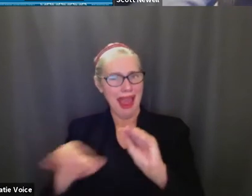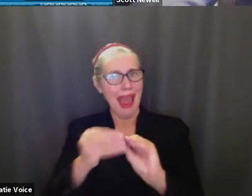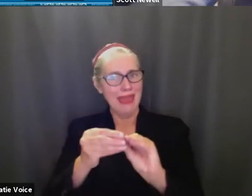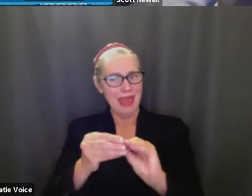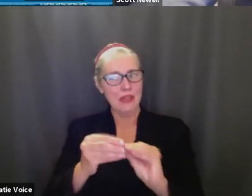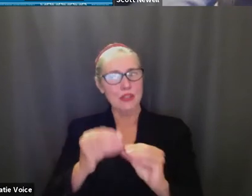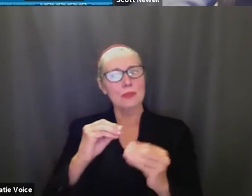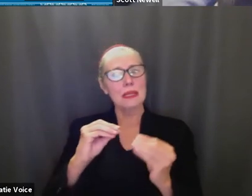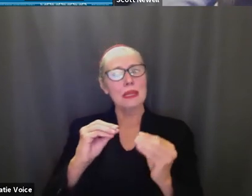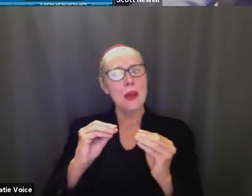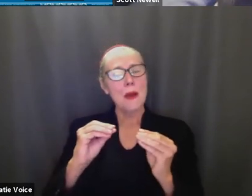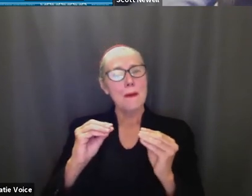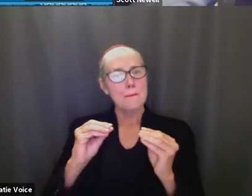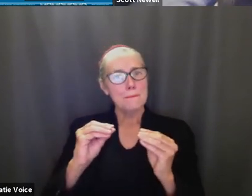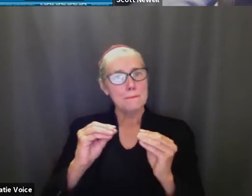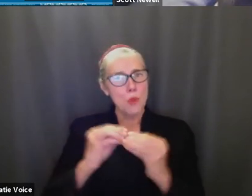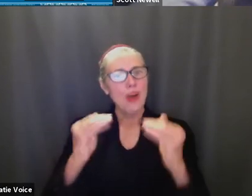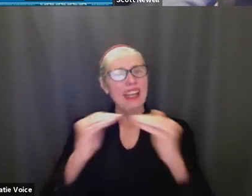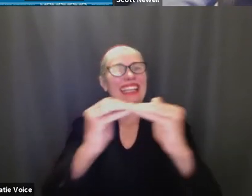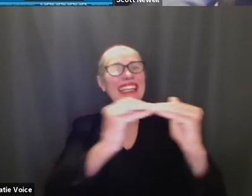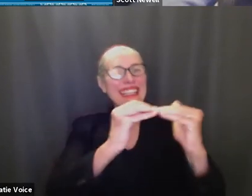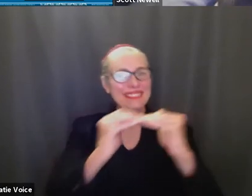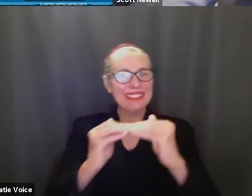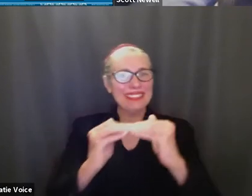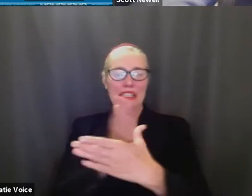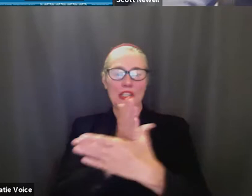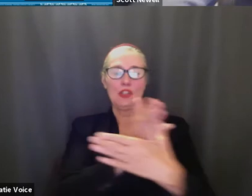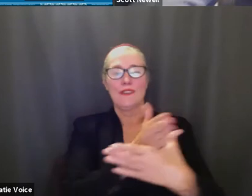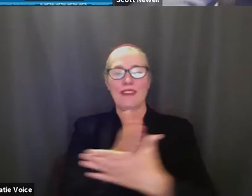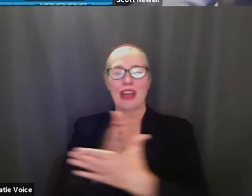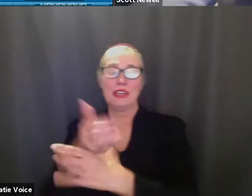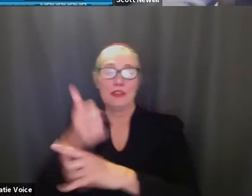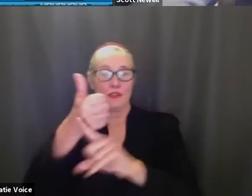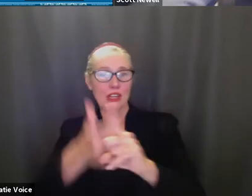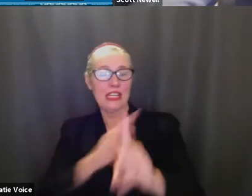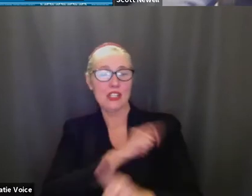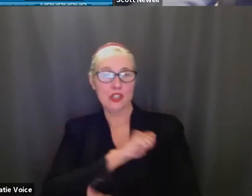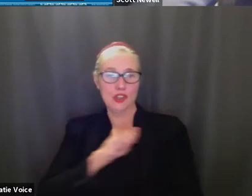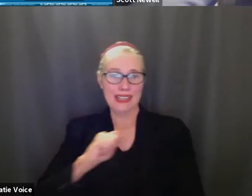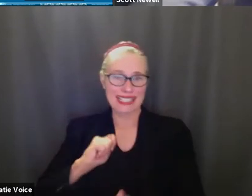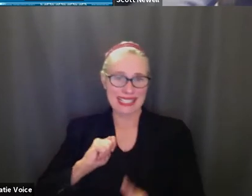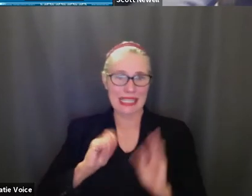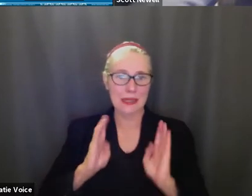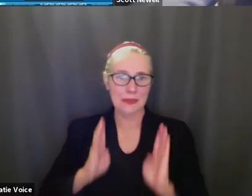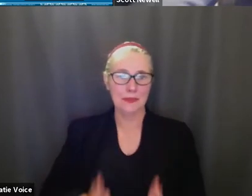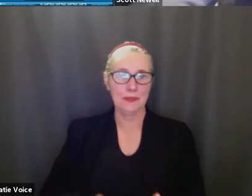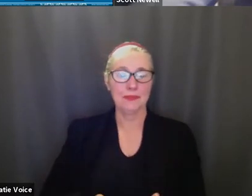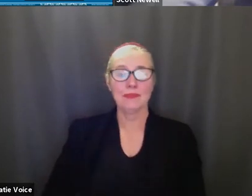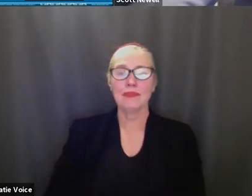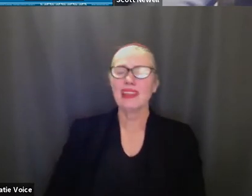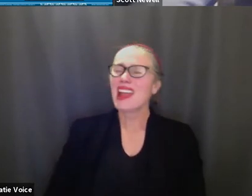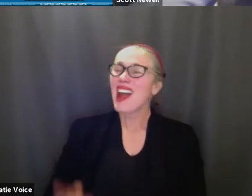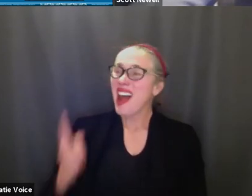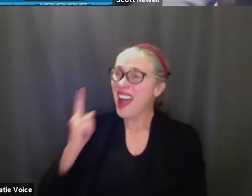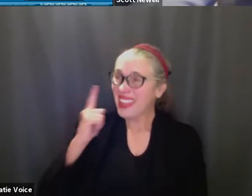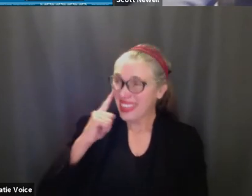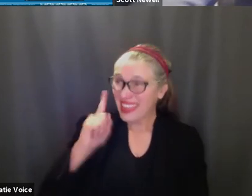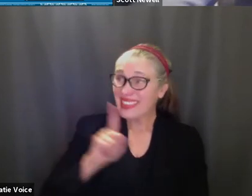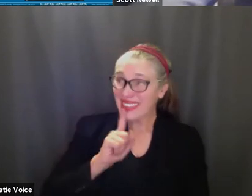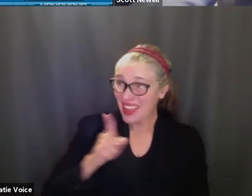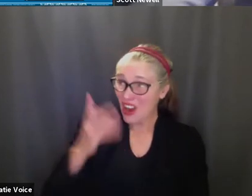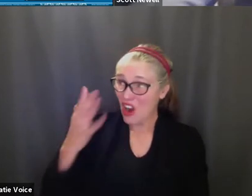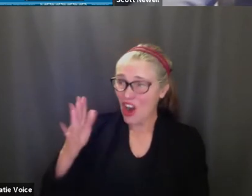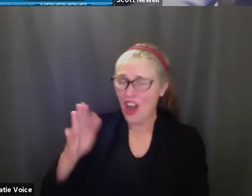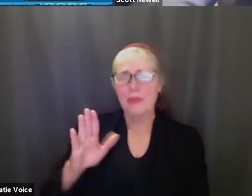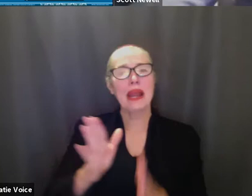make it more evenly divided among the trustees thank you just to confirm i think they are but i'd like to request of